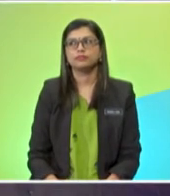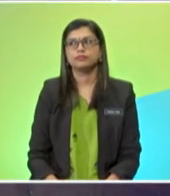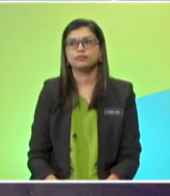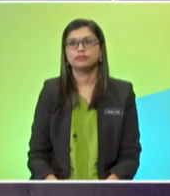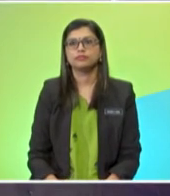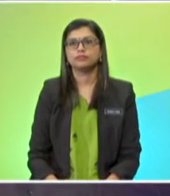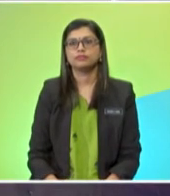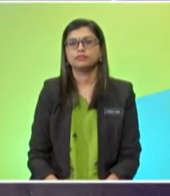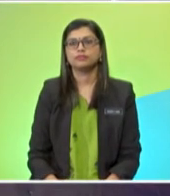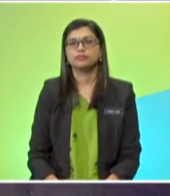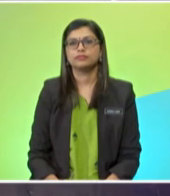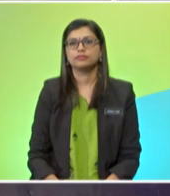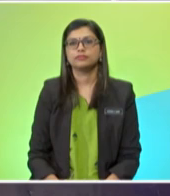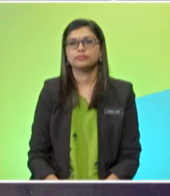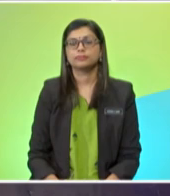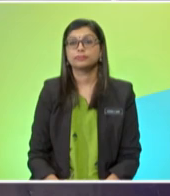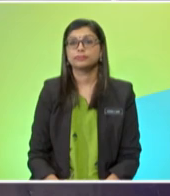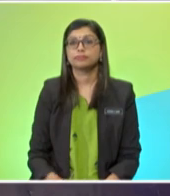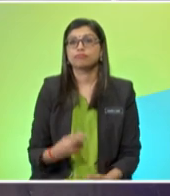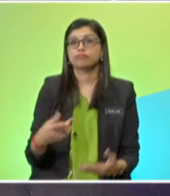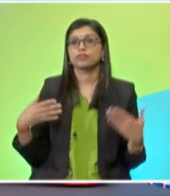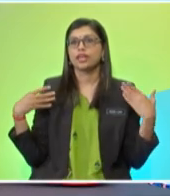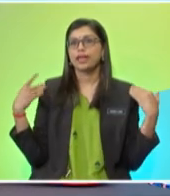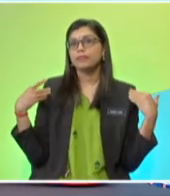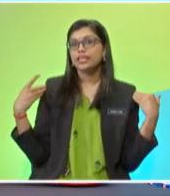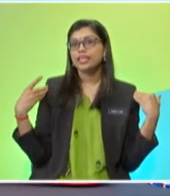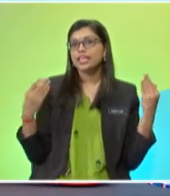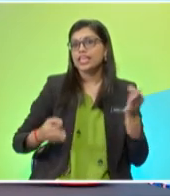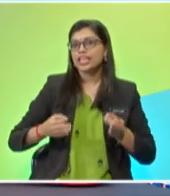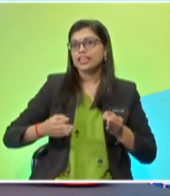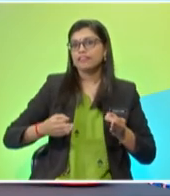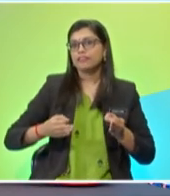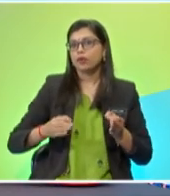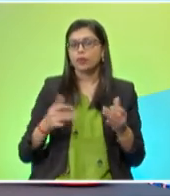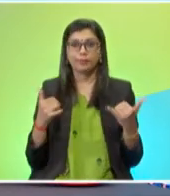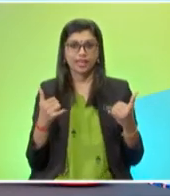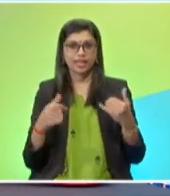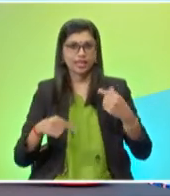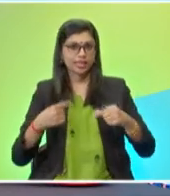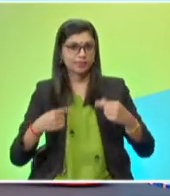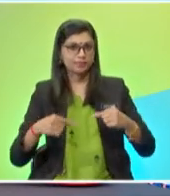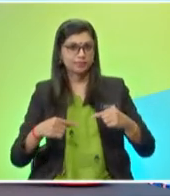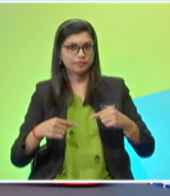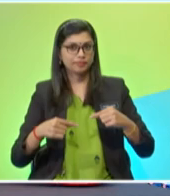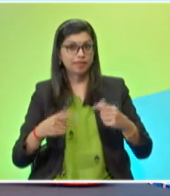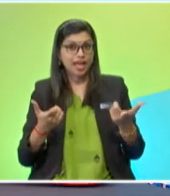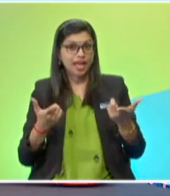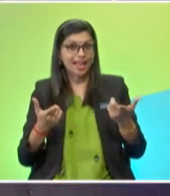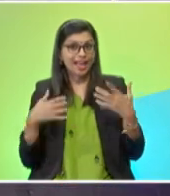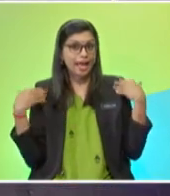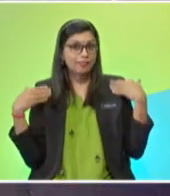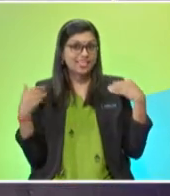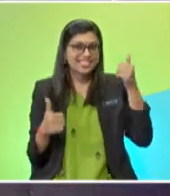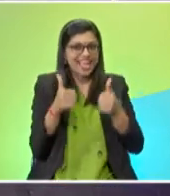happy if I told you that we are going to play a game? Oh, we're going to play a game, huh? Pupils at home, I think I'm excited.